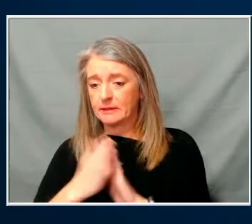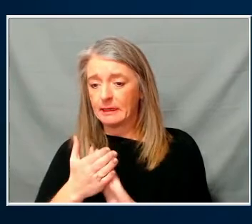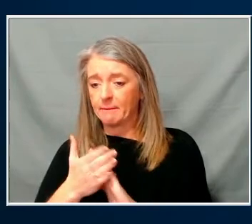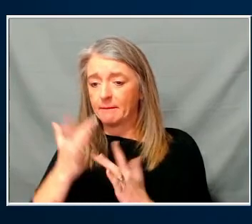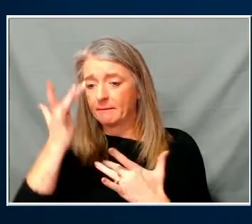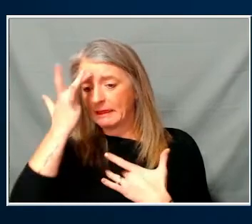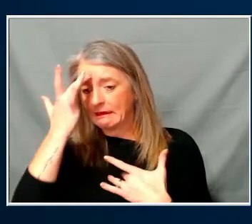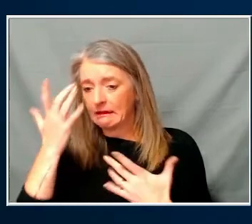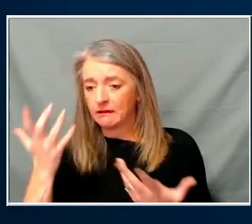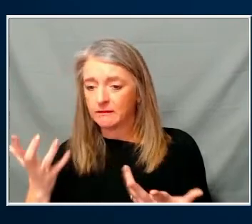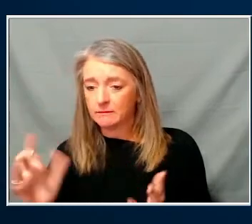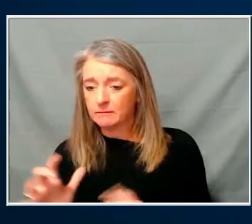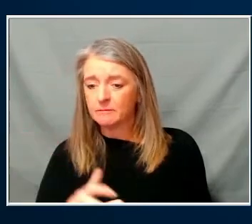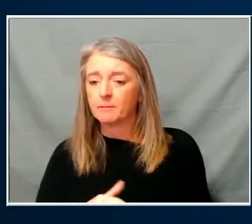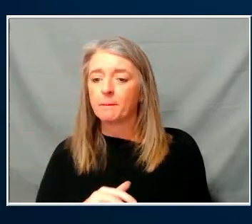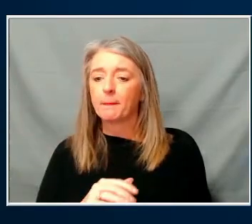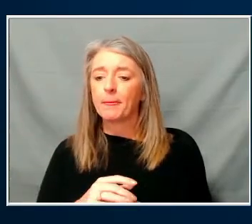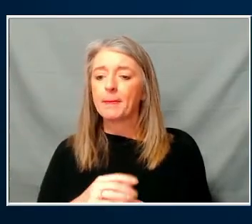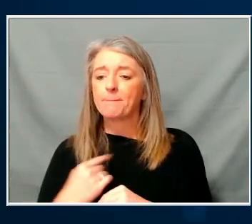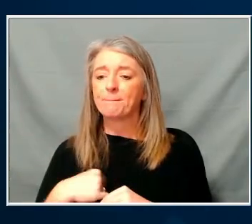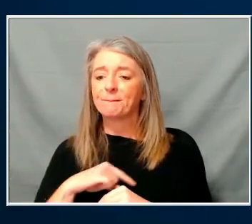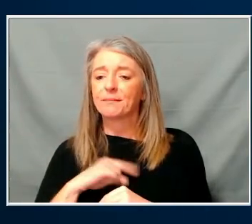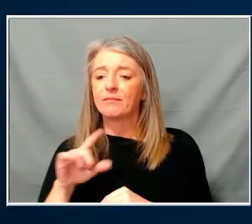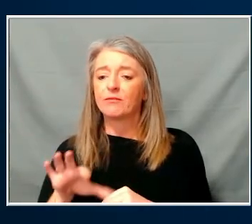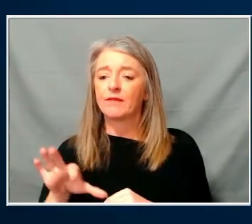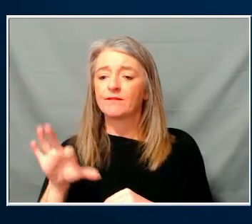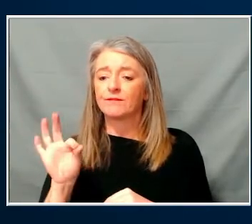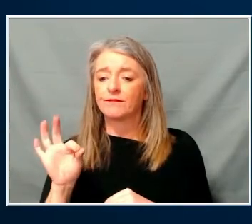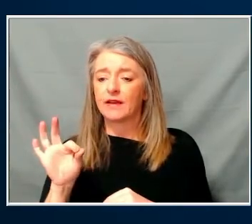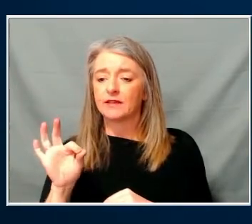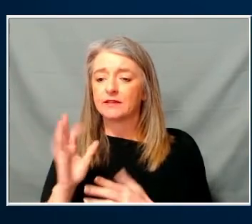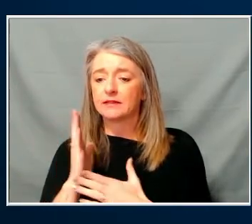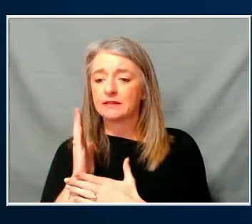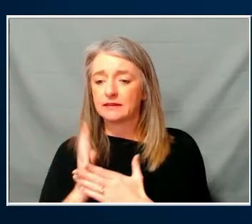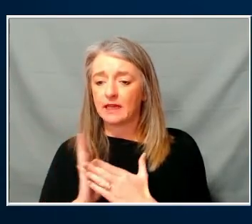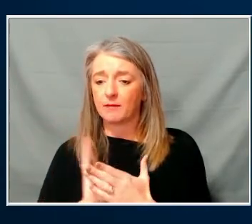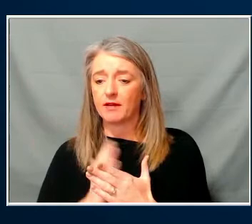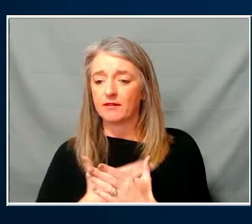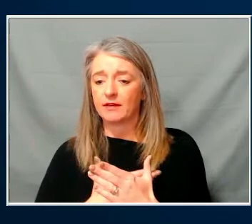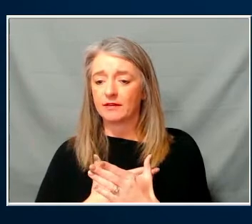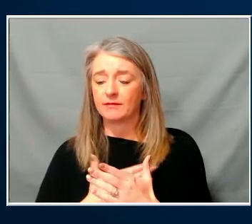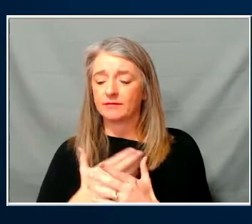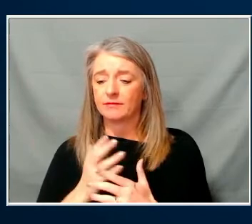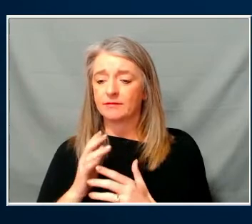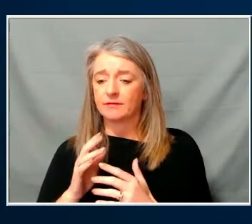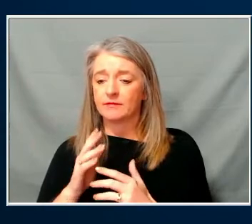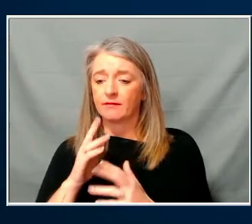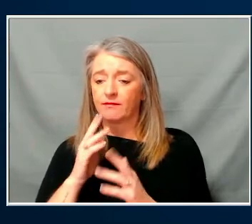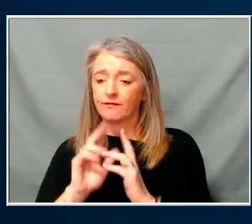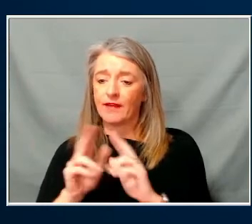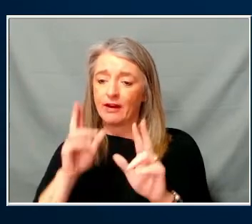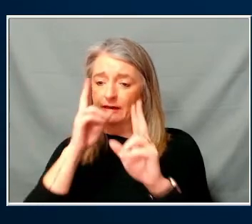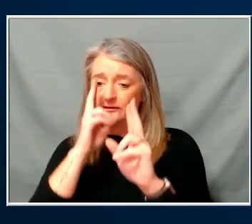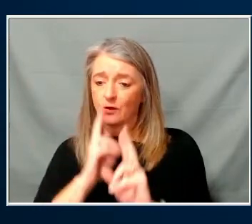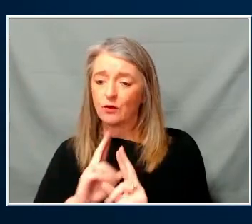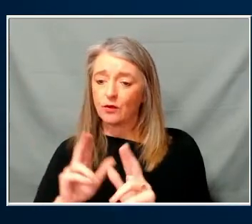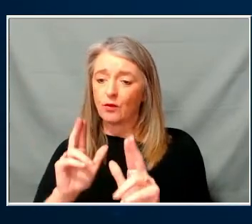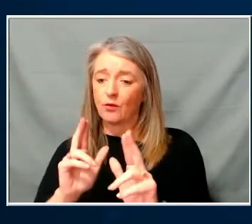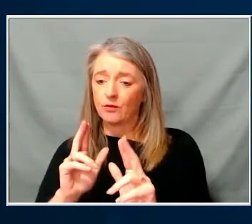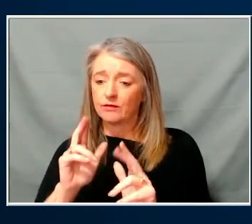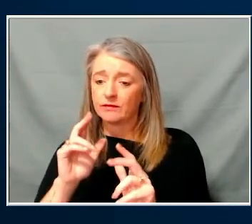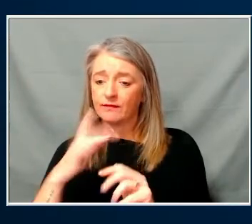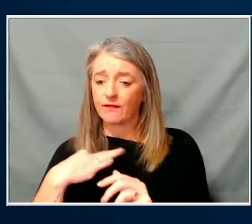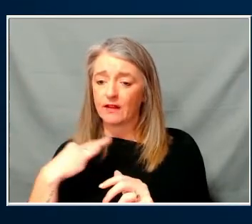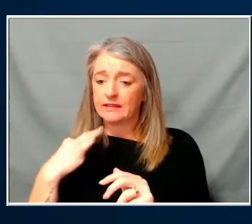ill. So we found that several of our very loyal long-term volunteers just were not coming